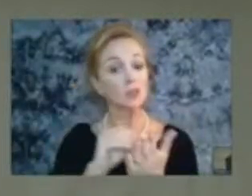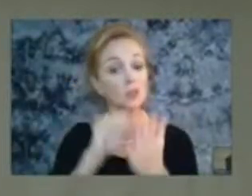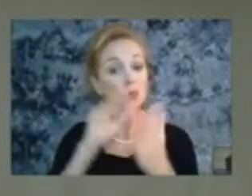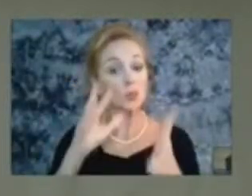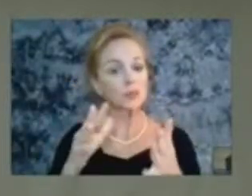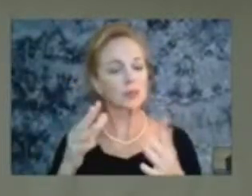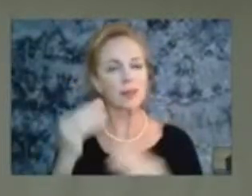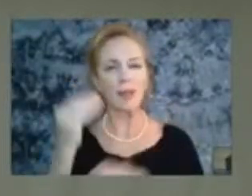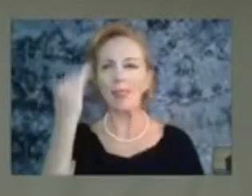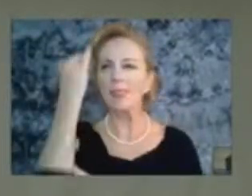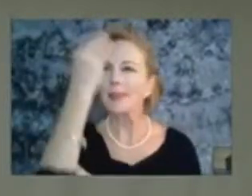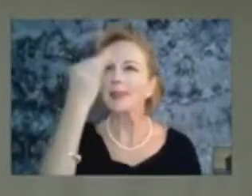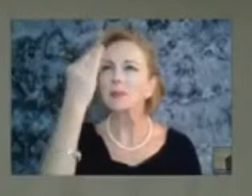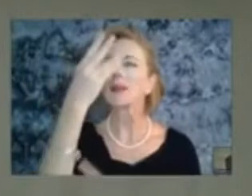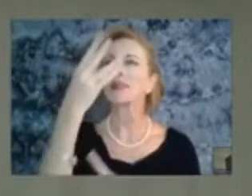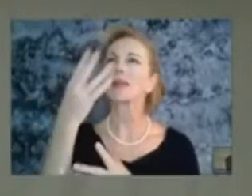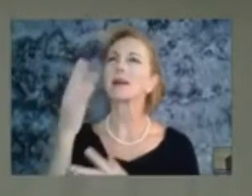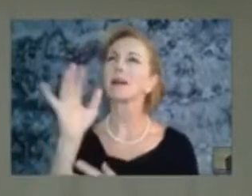about that